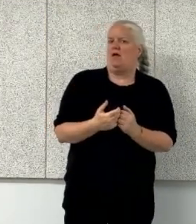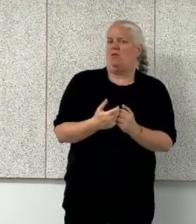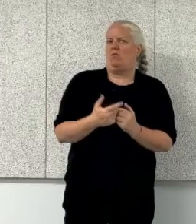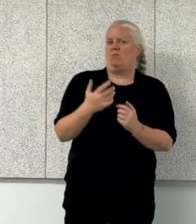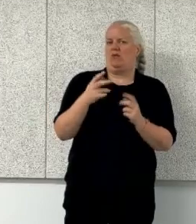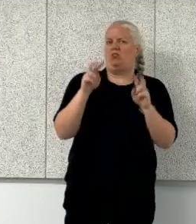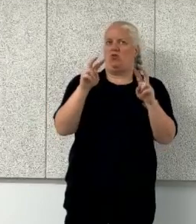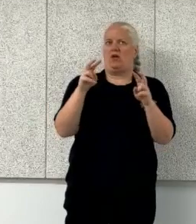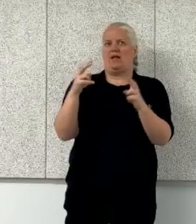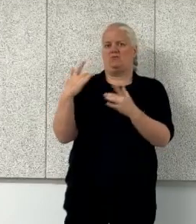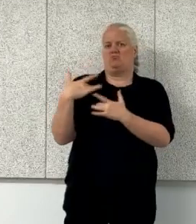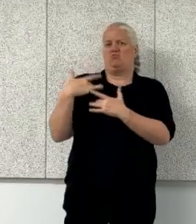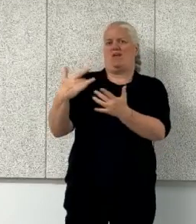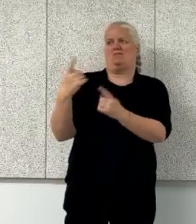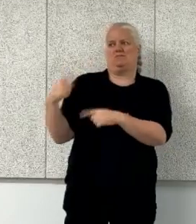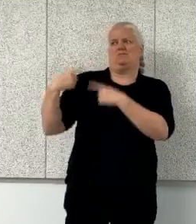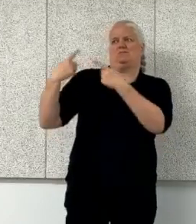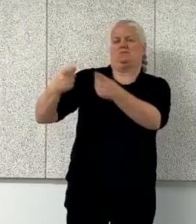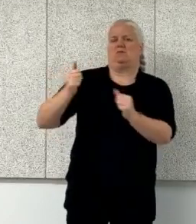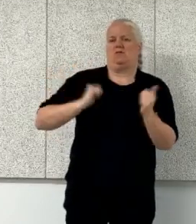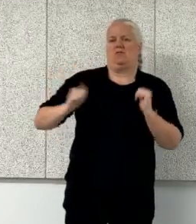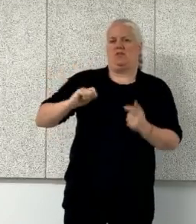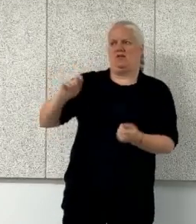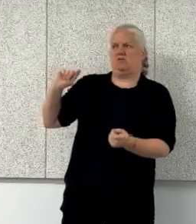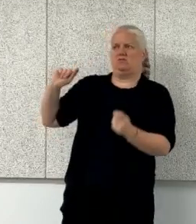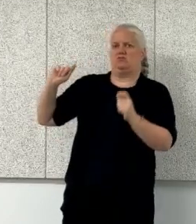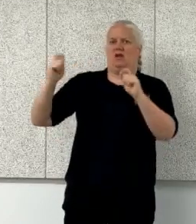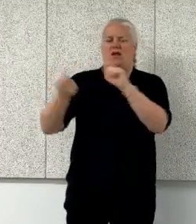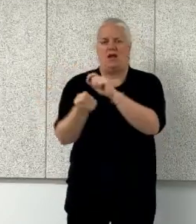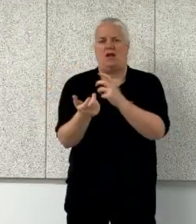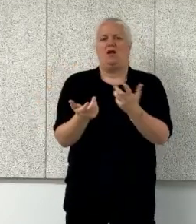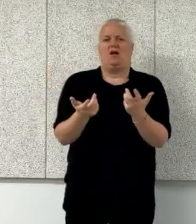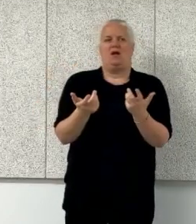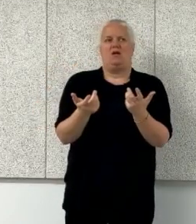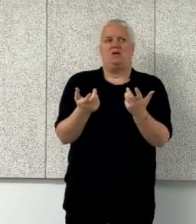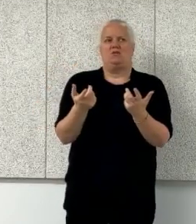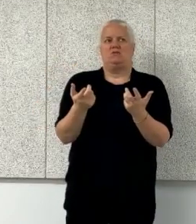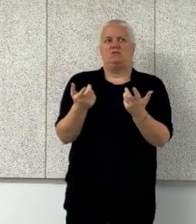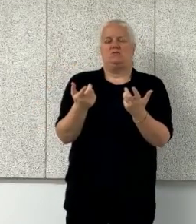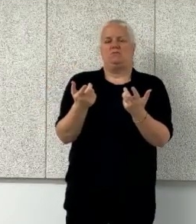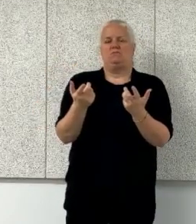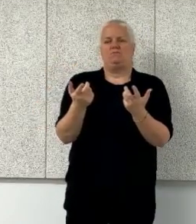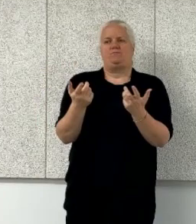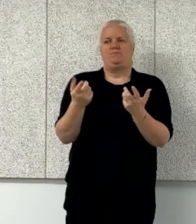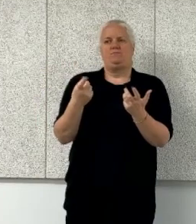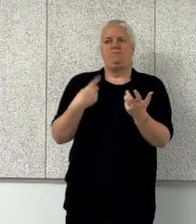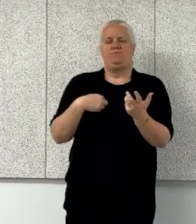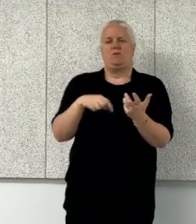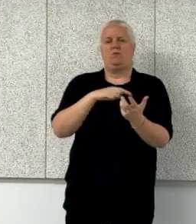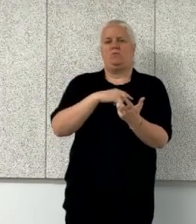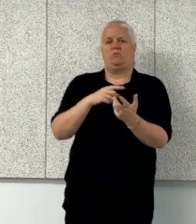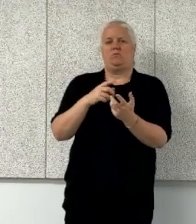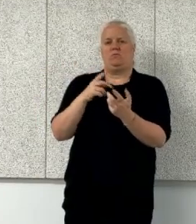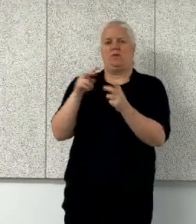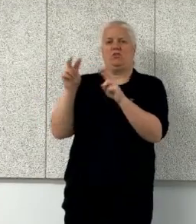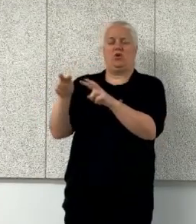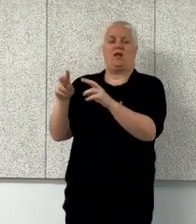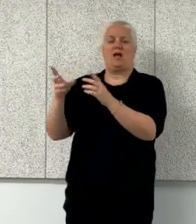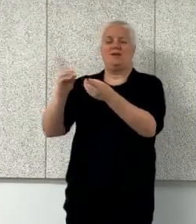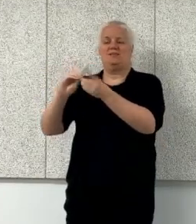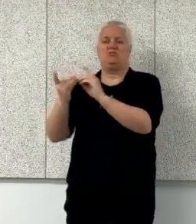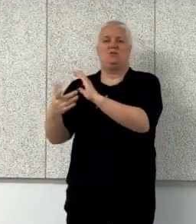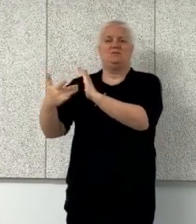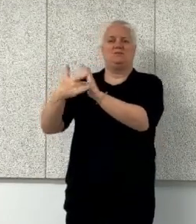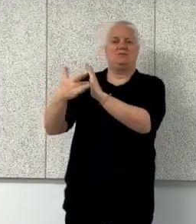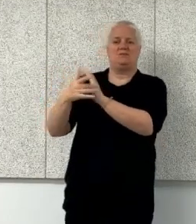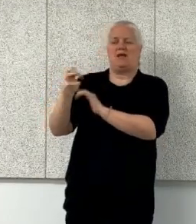field, is that, you know, there was a huge correction happening in the sort of digital and tech and media space at the same